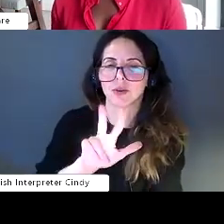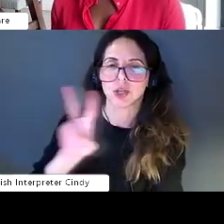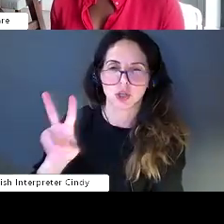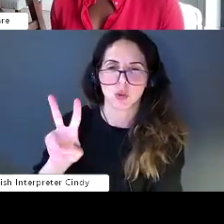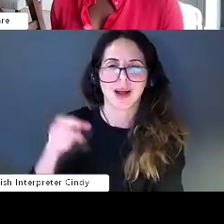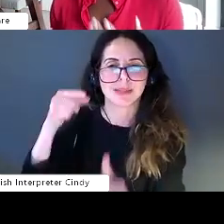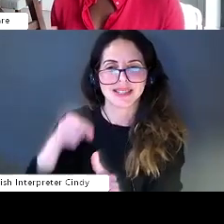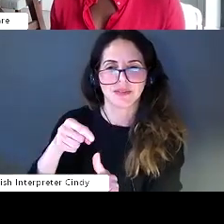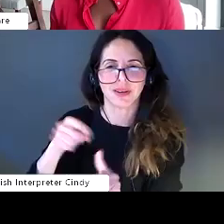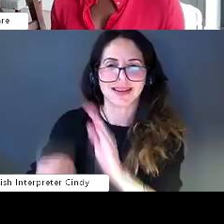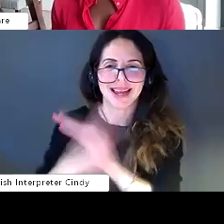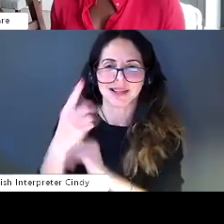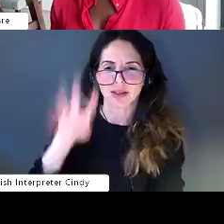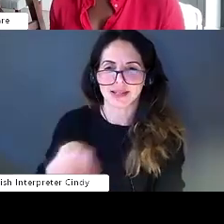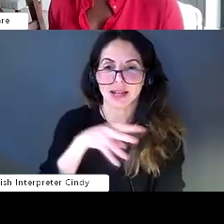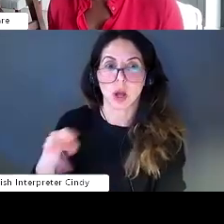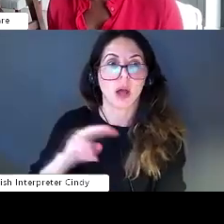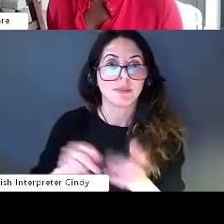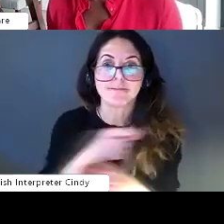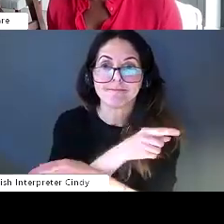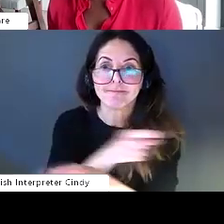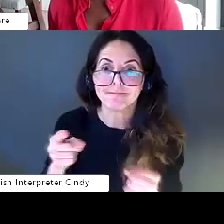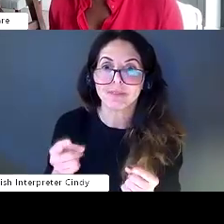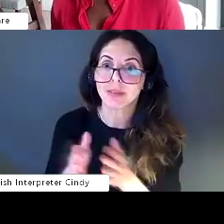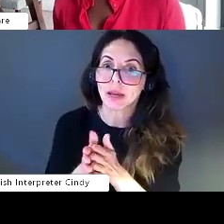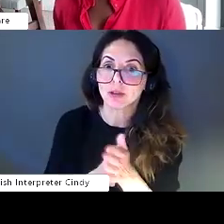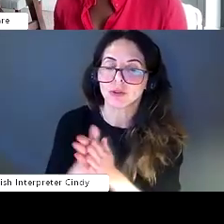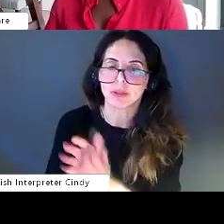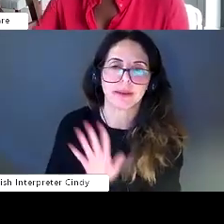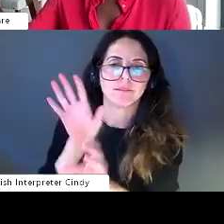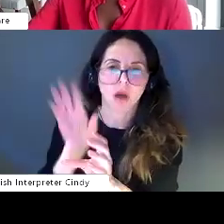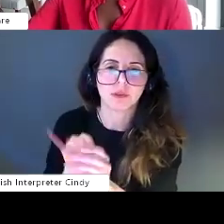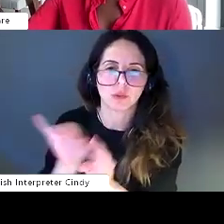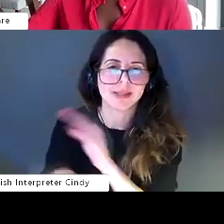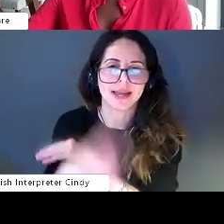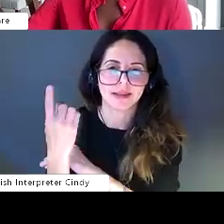days, and participants could kind of engage with those when they wanted to as well.